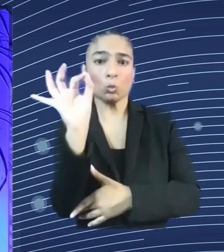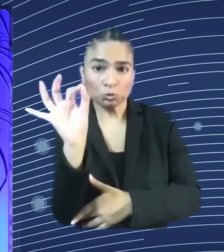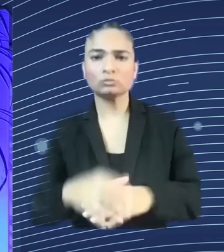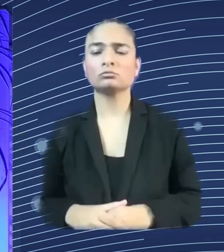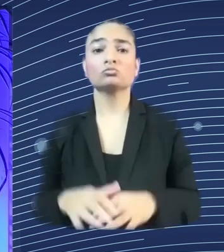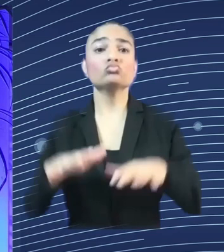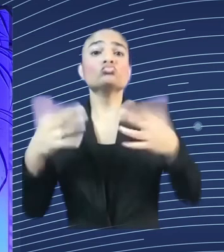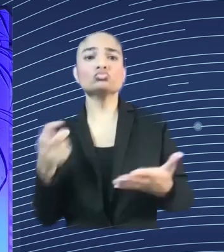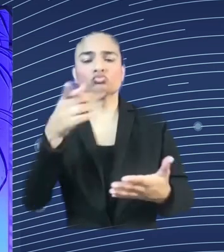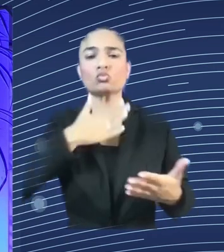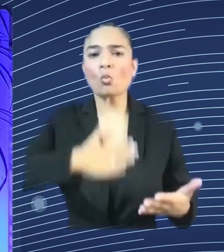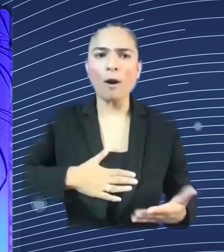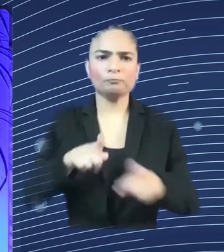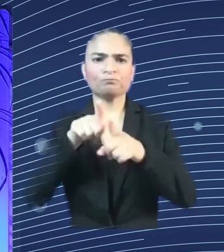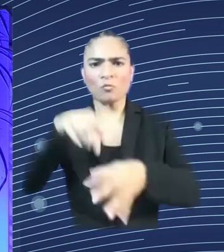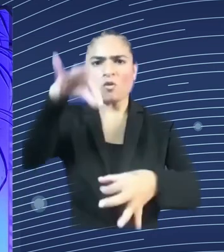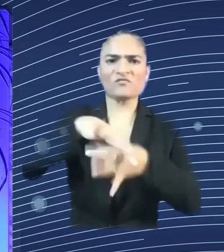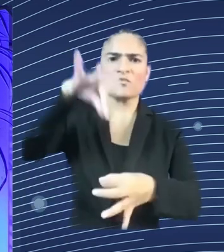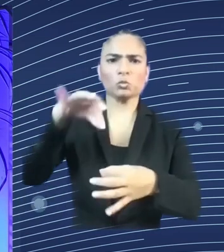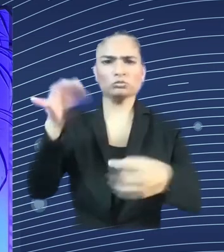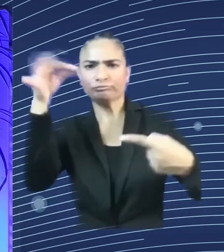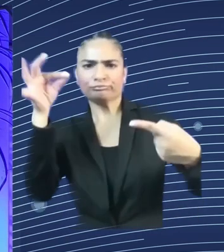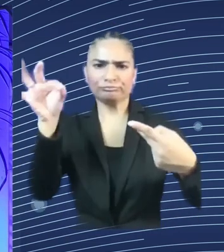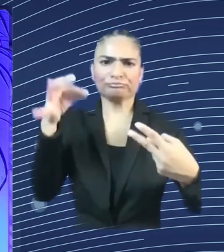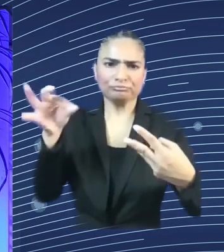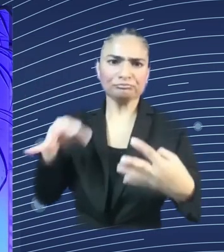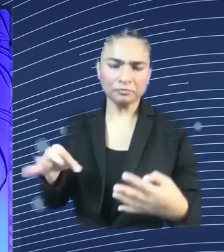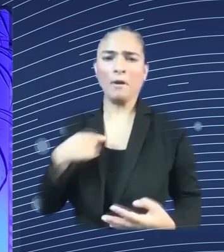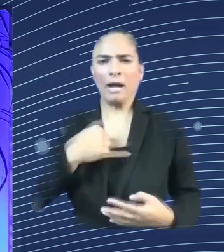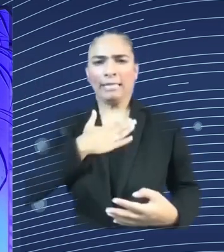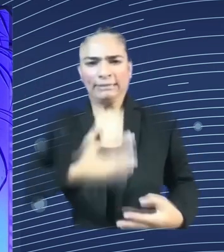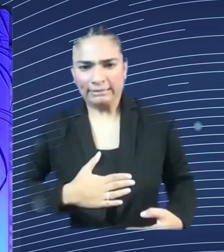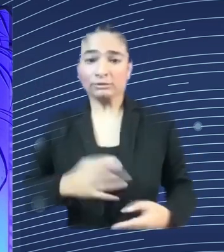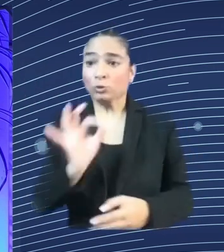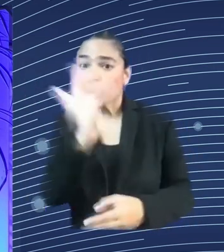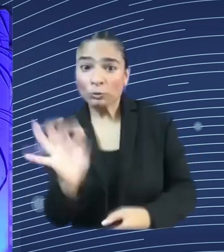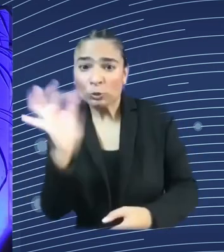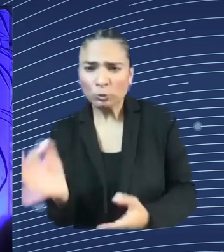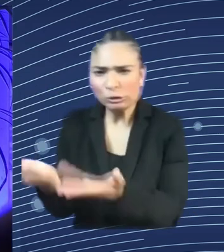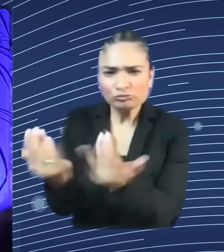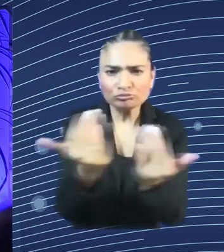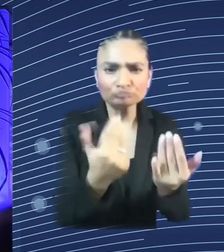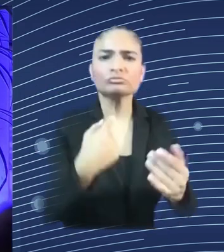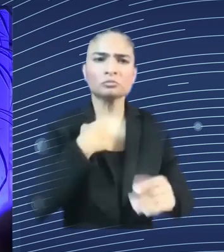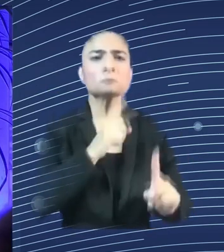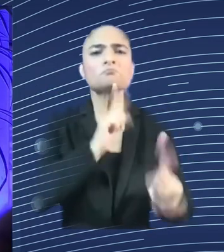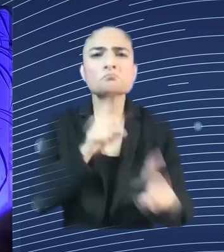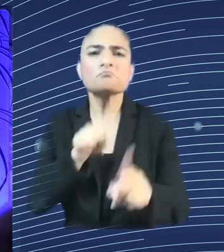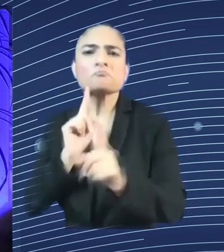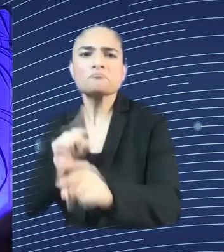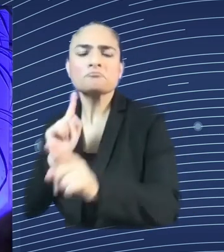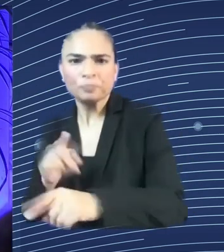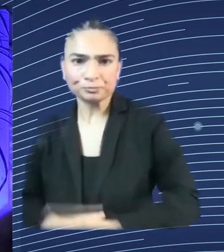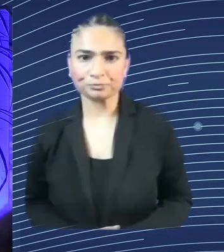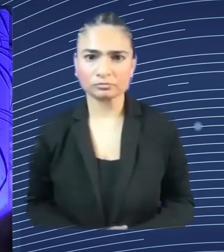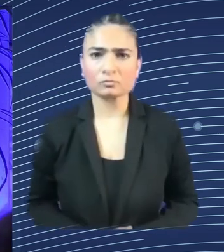more details on the focus of our panel. One of the central questions we want to raise in the session is, who should monitor the use